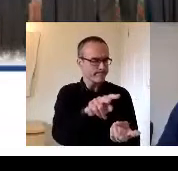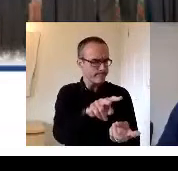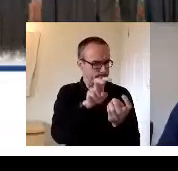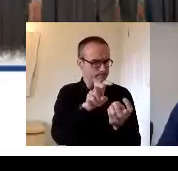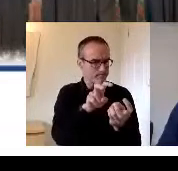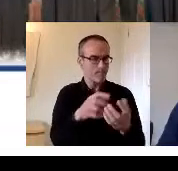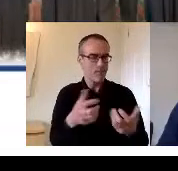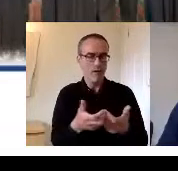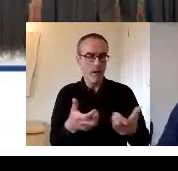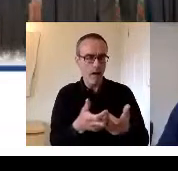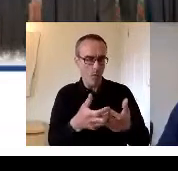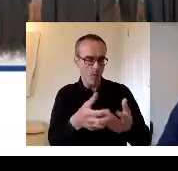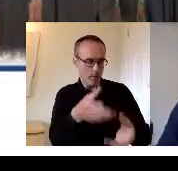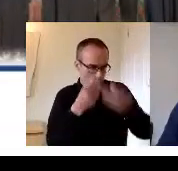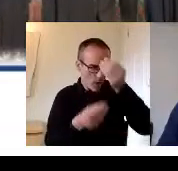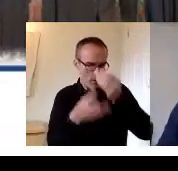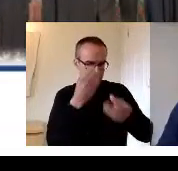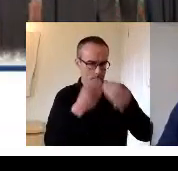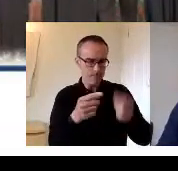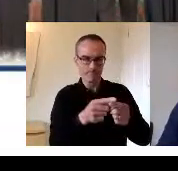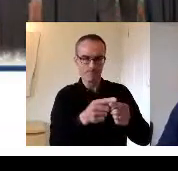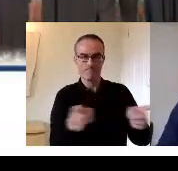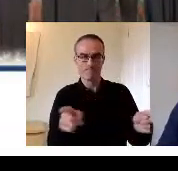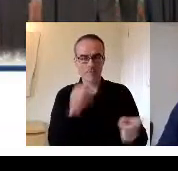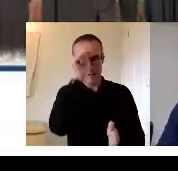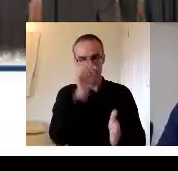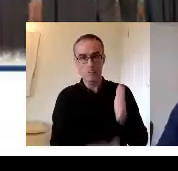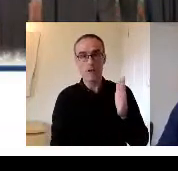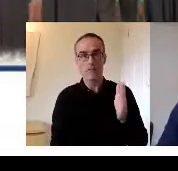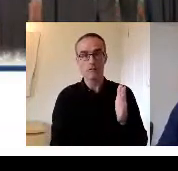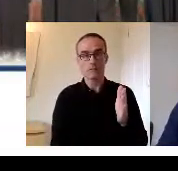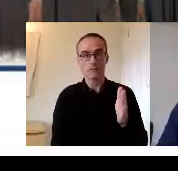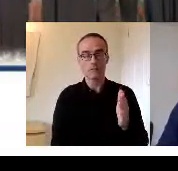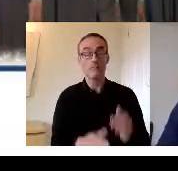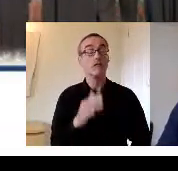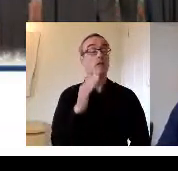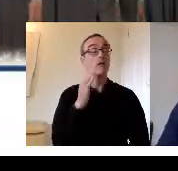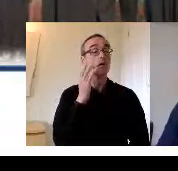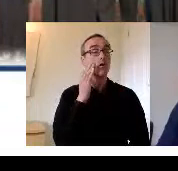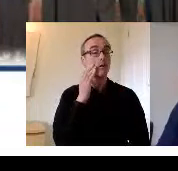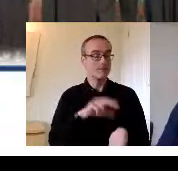the program, when the Academy members